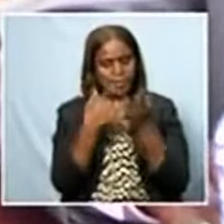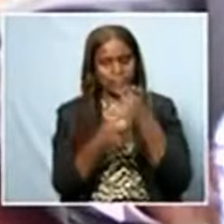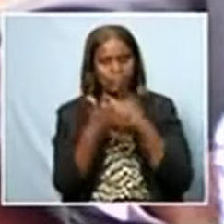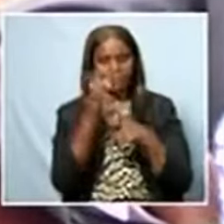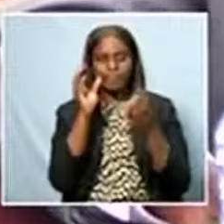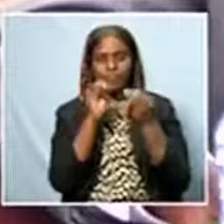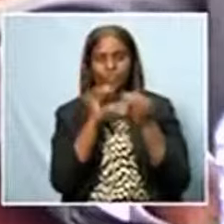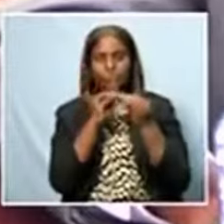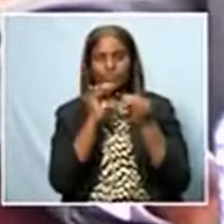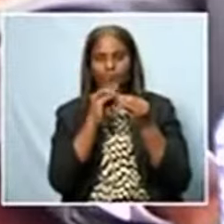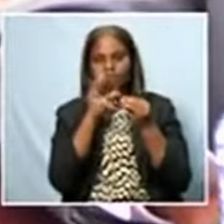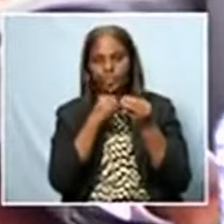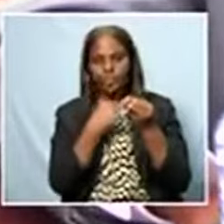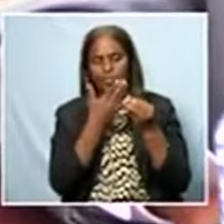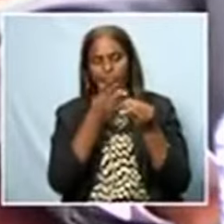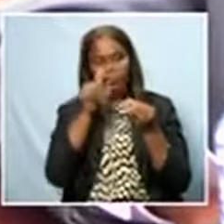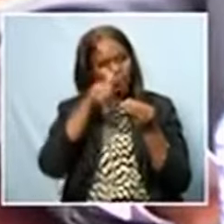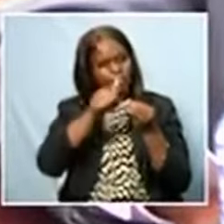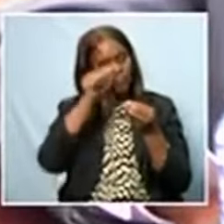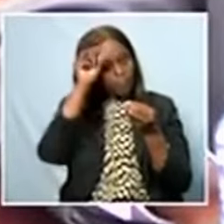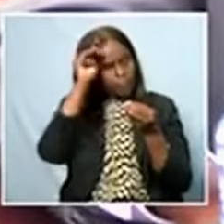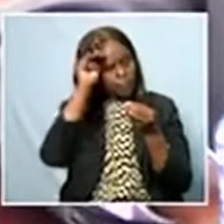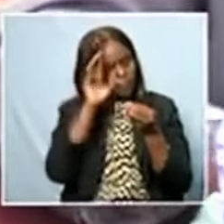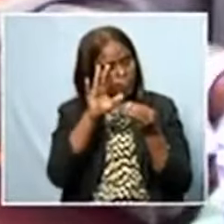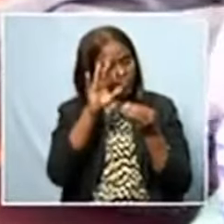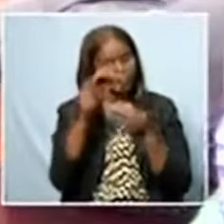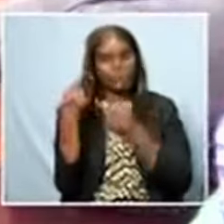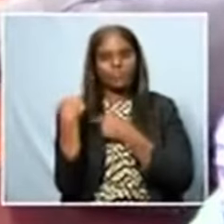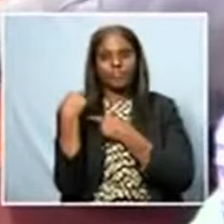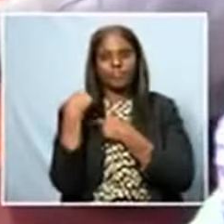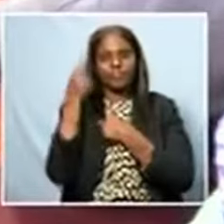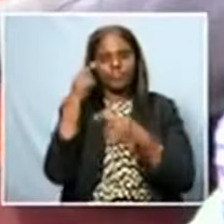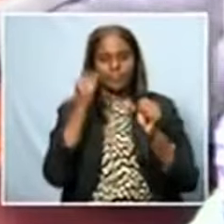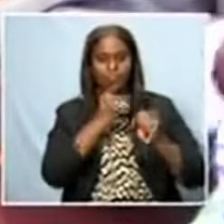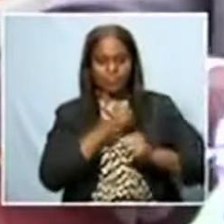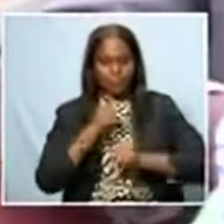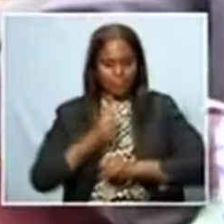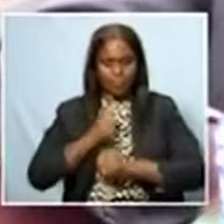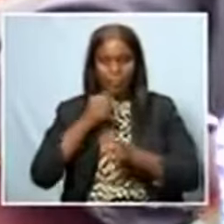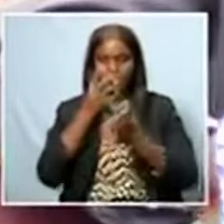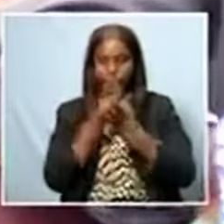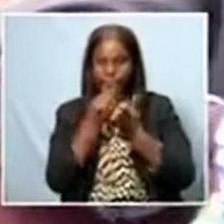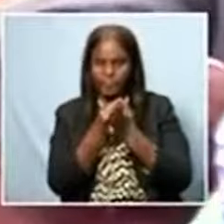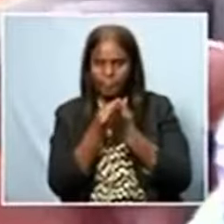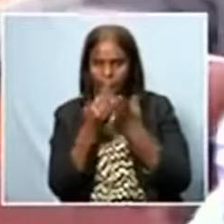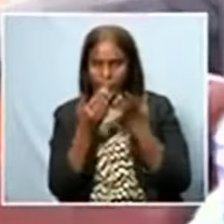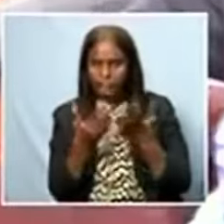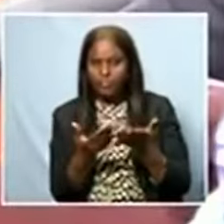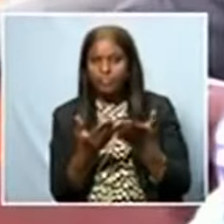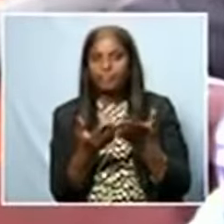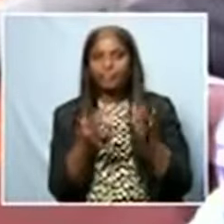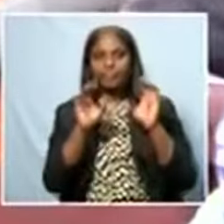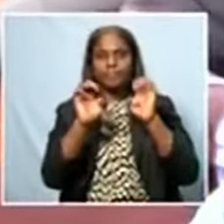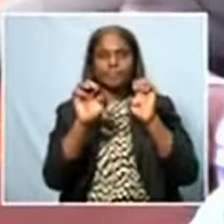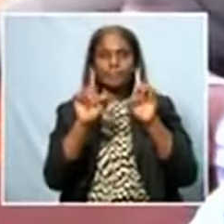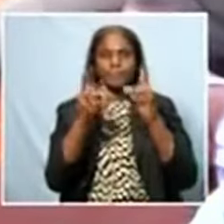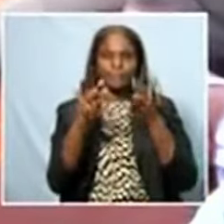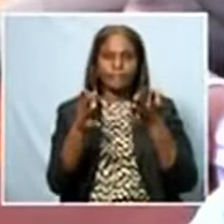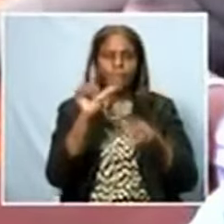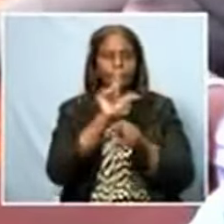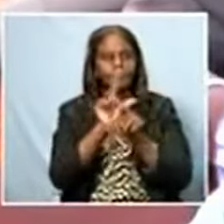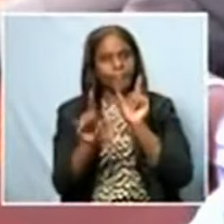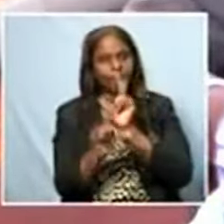were ministers responsible for defense, finance, energy, health, education,